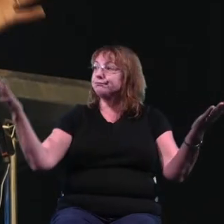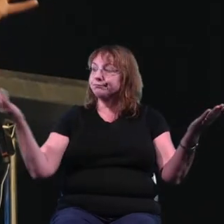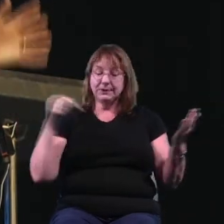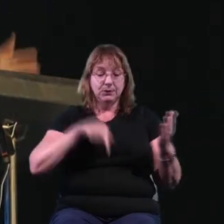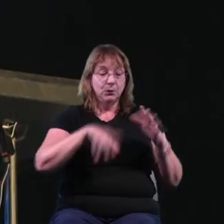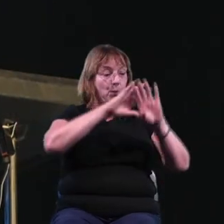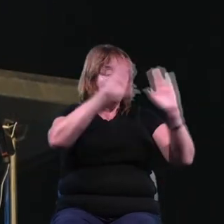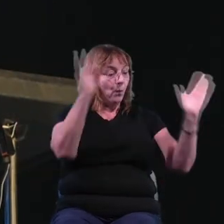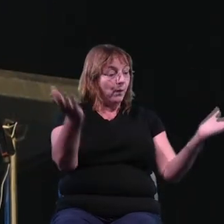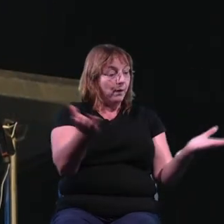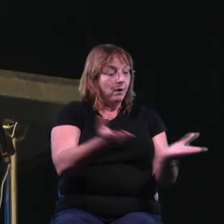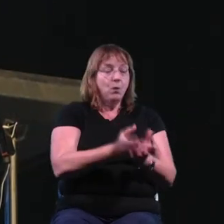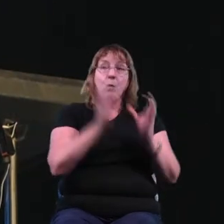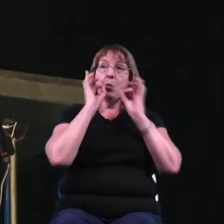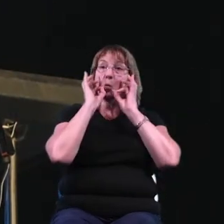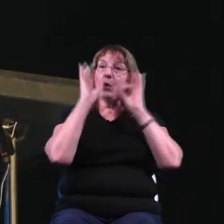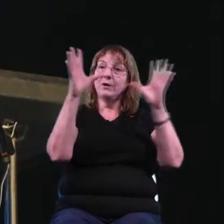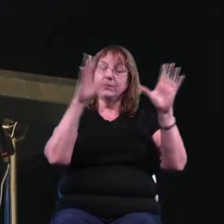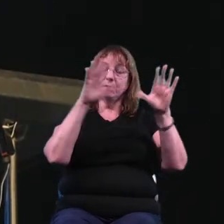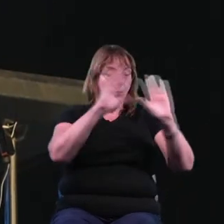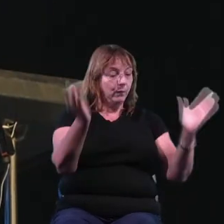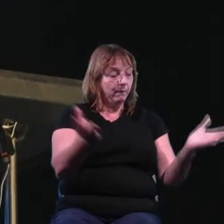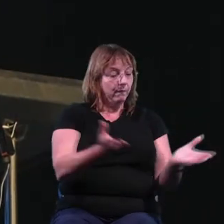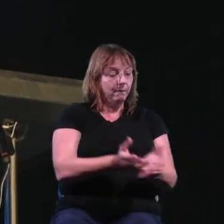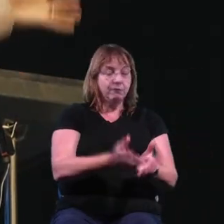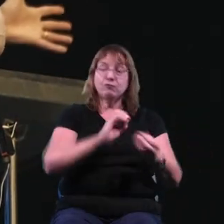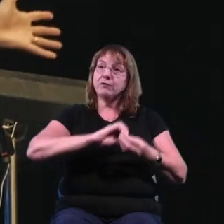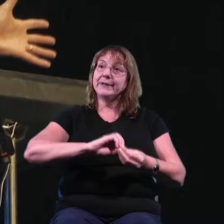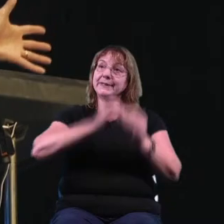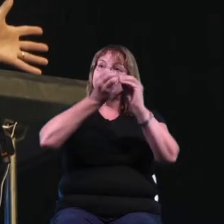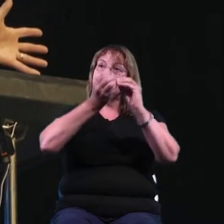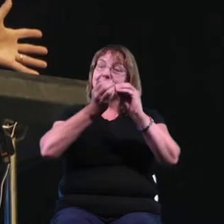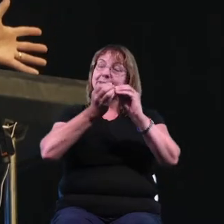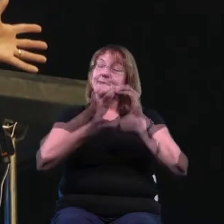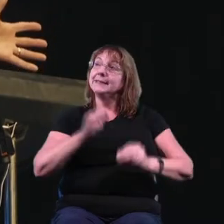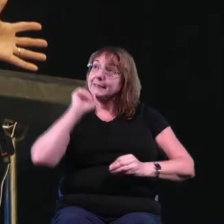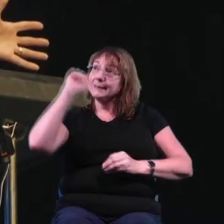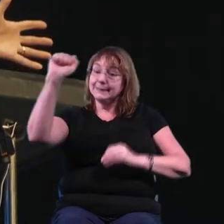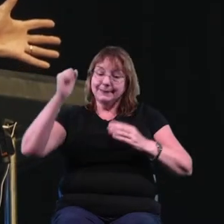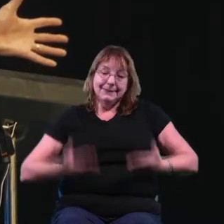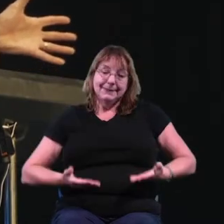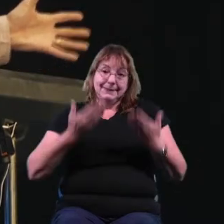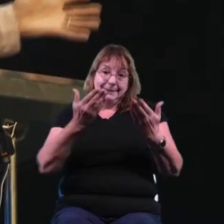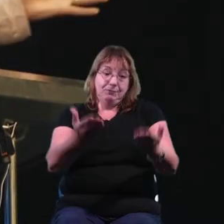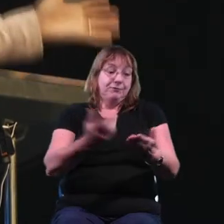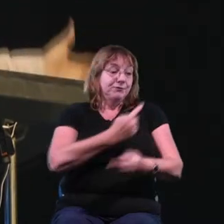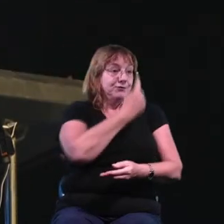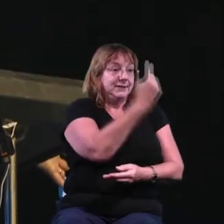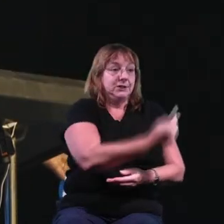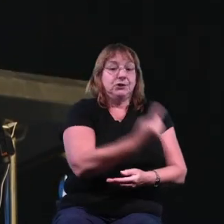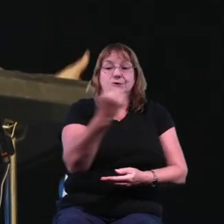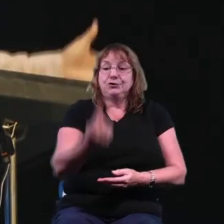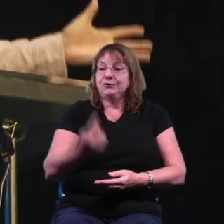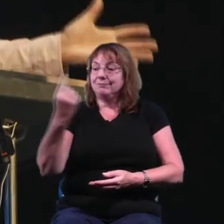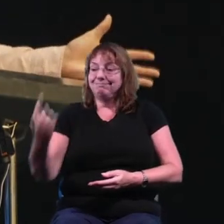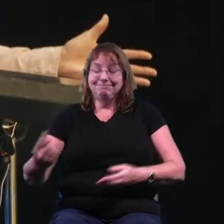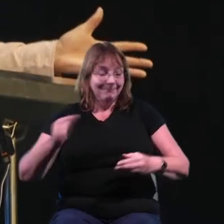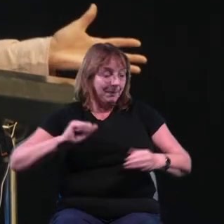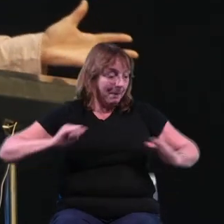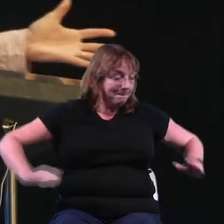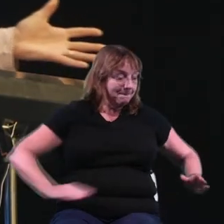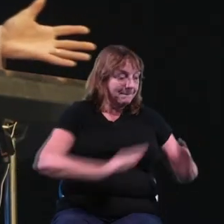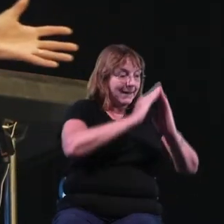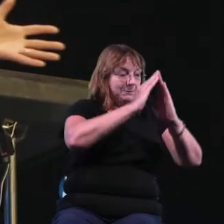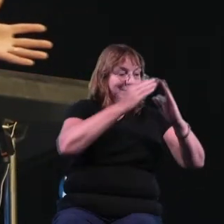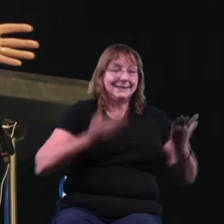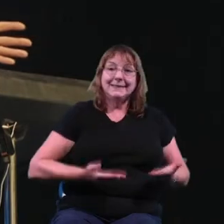world, this wonderful world that he has made. And it is his gift to us. Every mountain is his gift